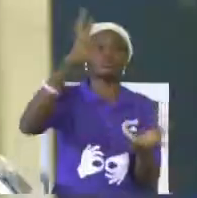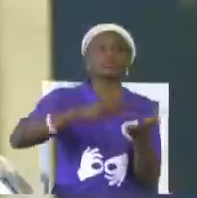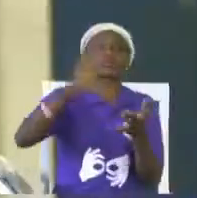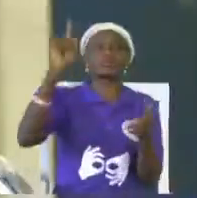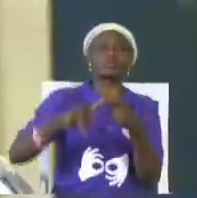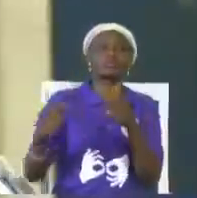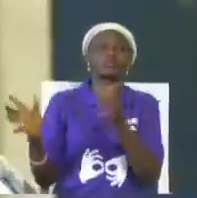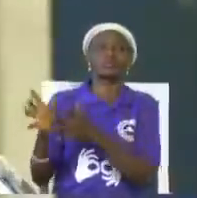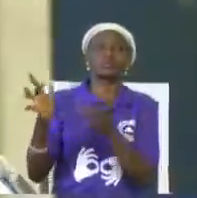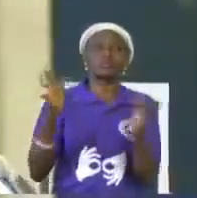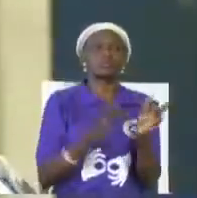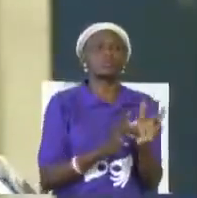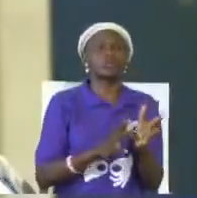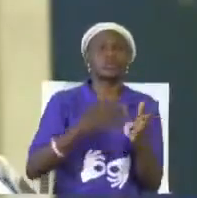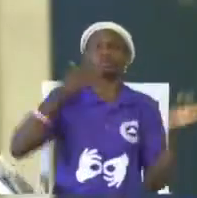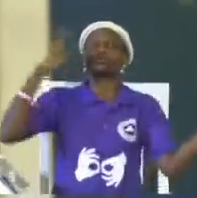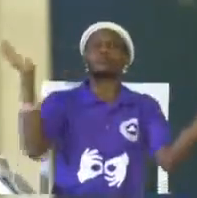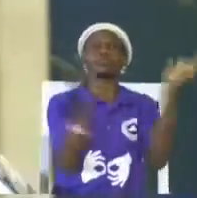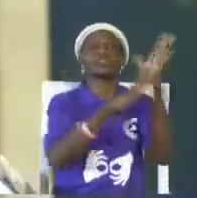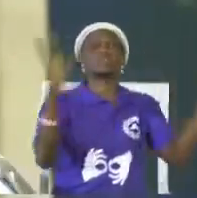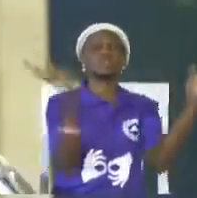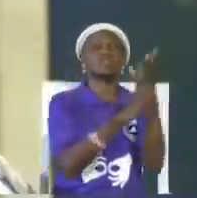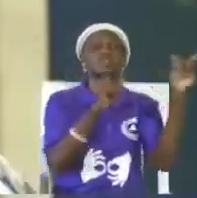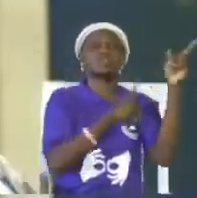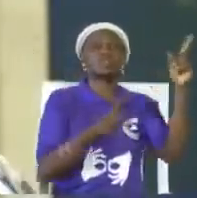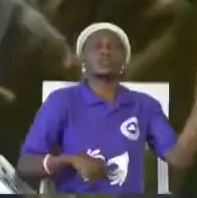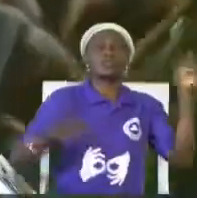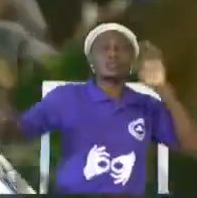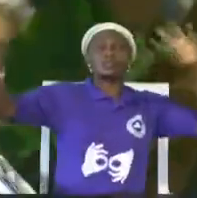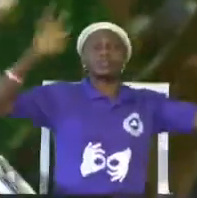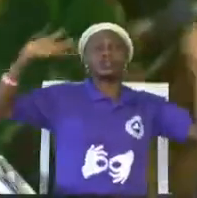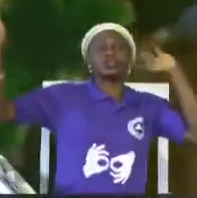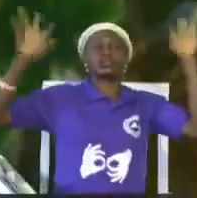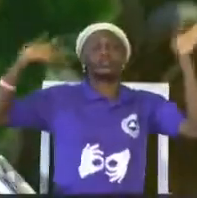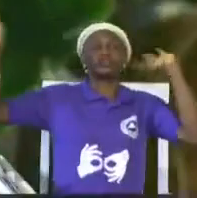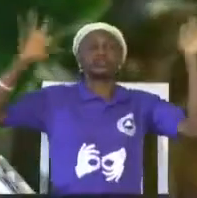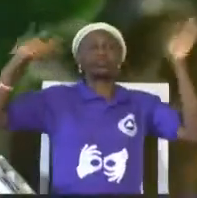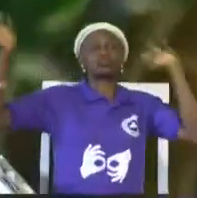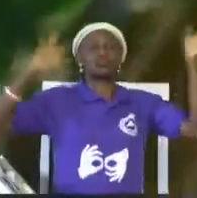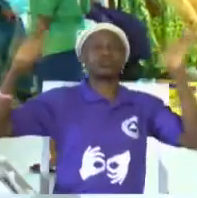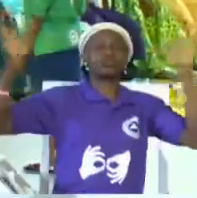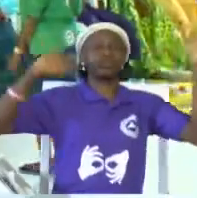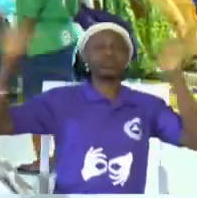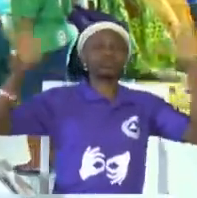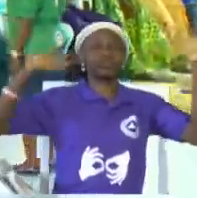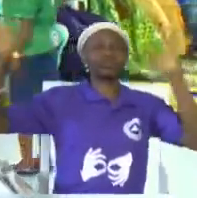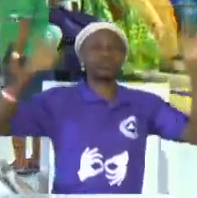me to help me. Praise the Lord!